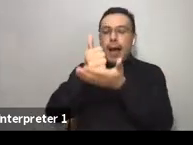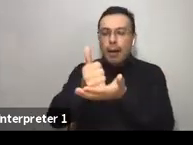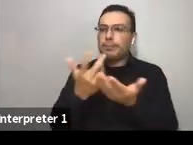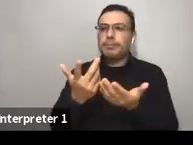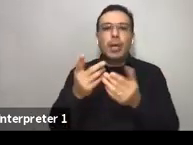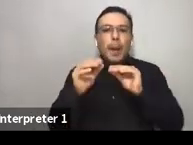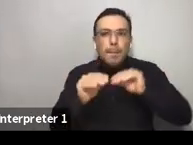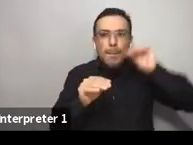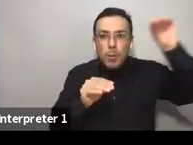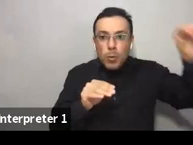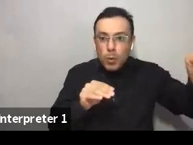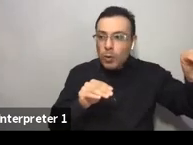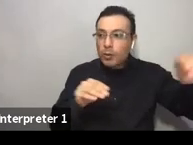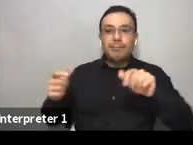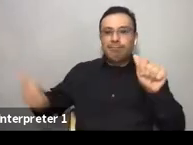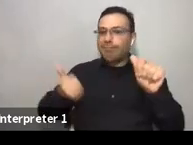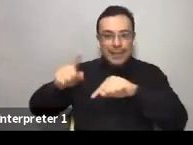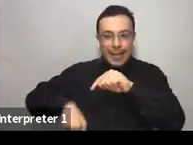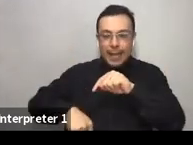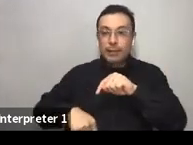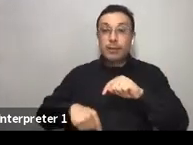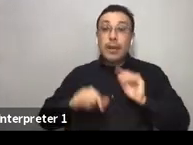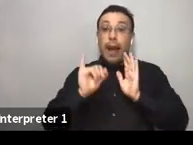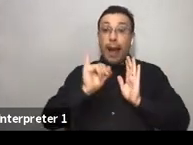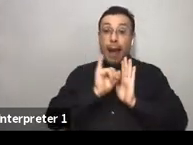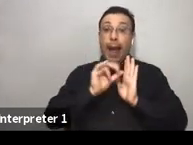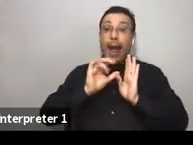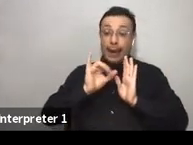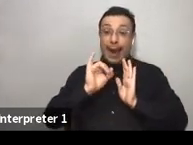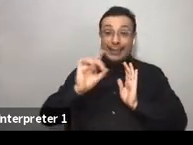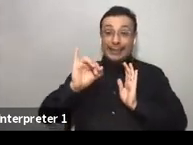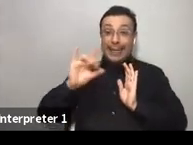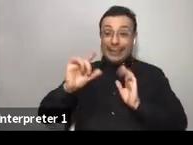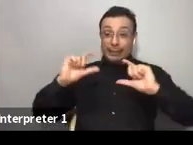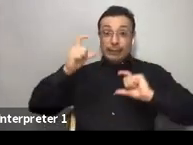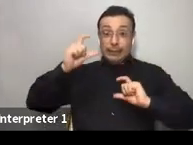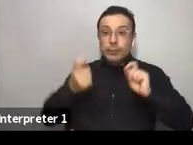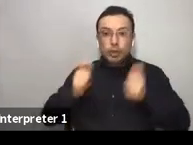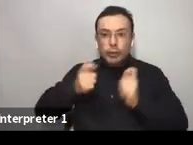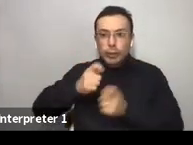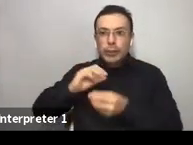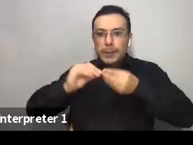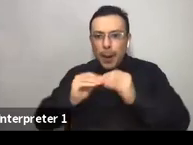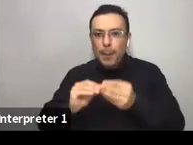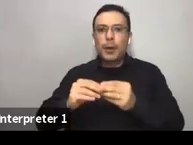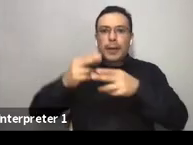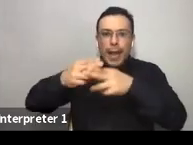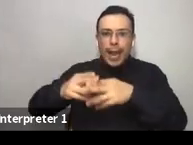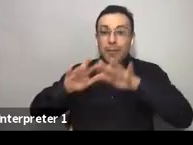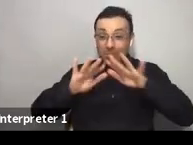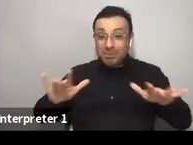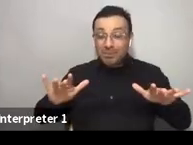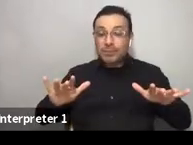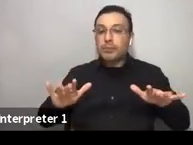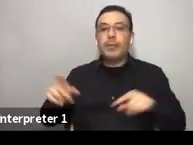change, how to keep survivor data safe and confidential, and then how agencies can